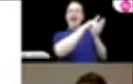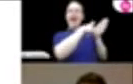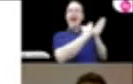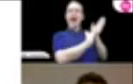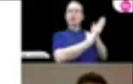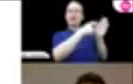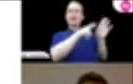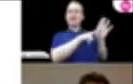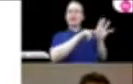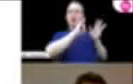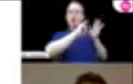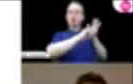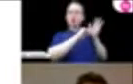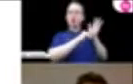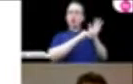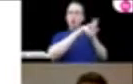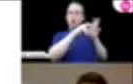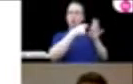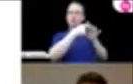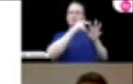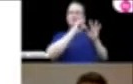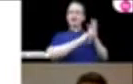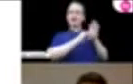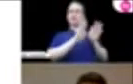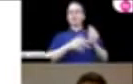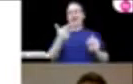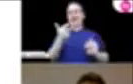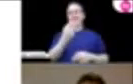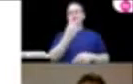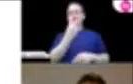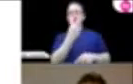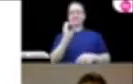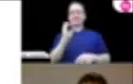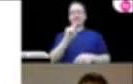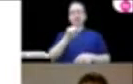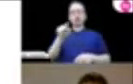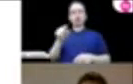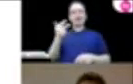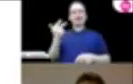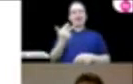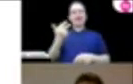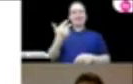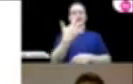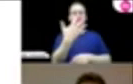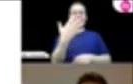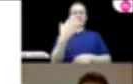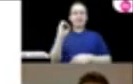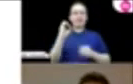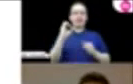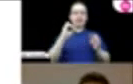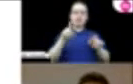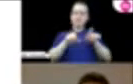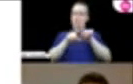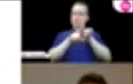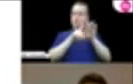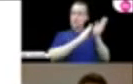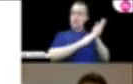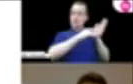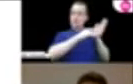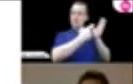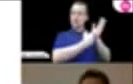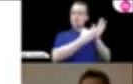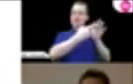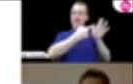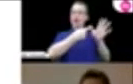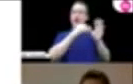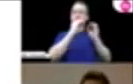in Manchester from the 1820s to the 1850s. And Maria Brown, who lived in Manchester